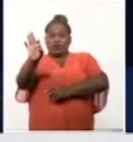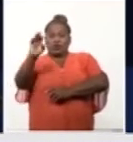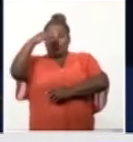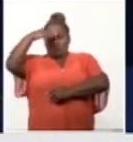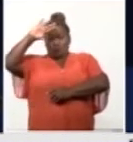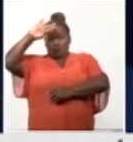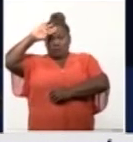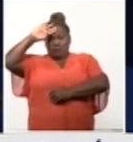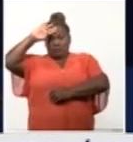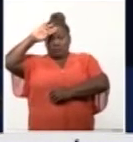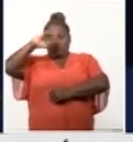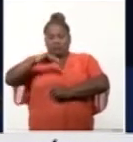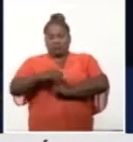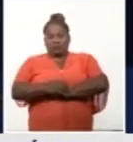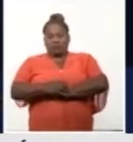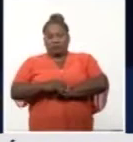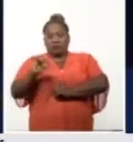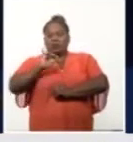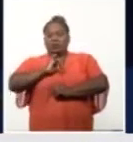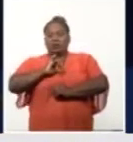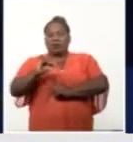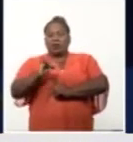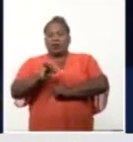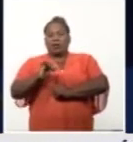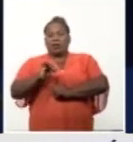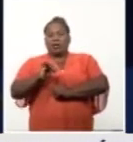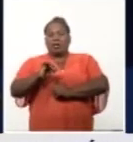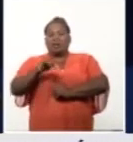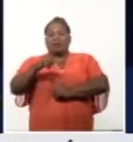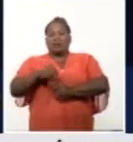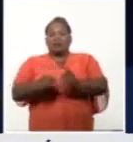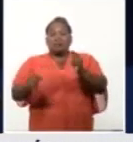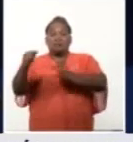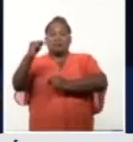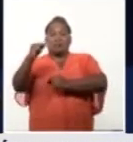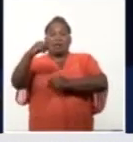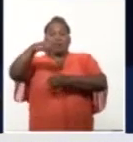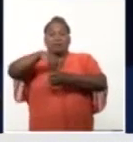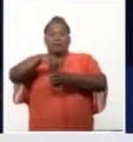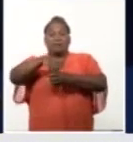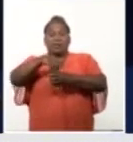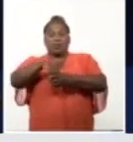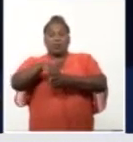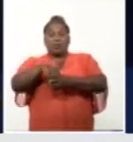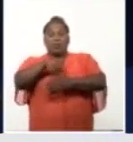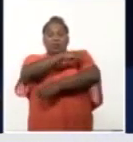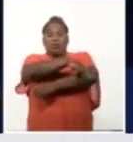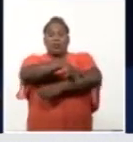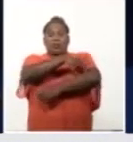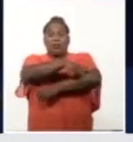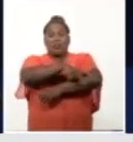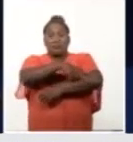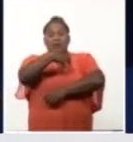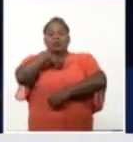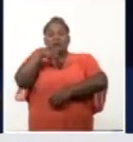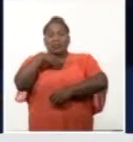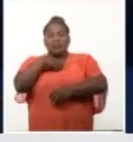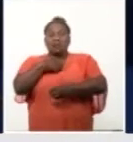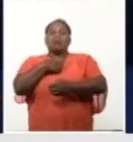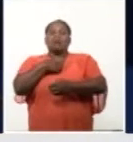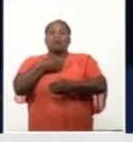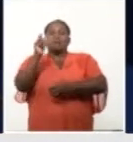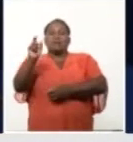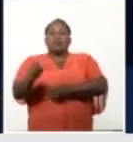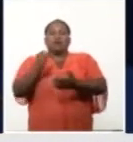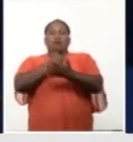And as we have been saying, the United States remains leading the table of countries in the region with the highest